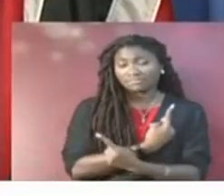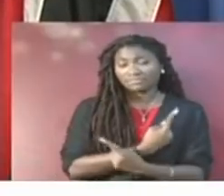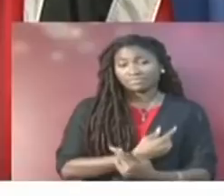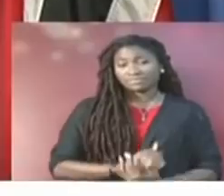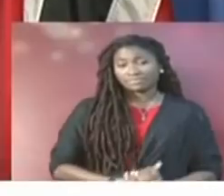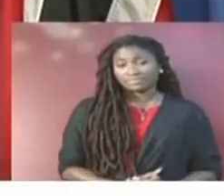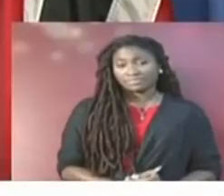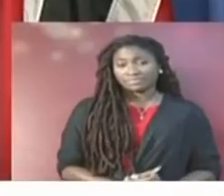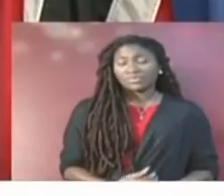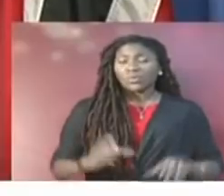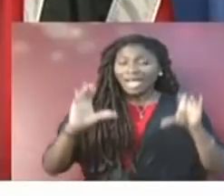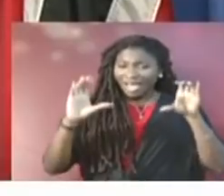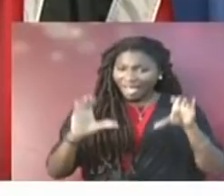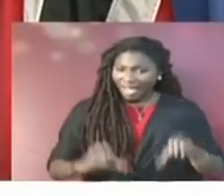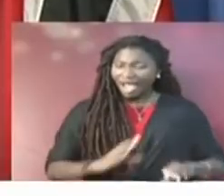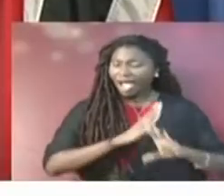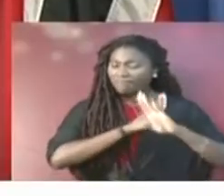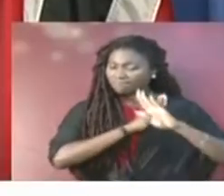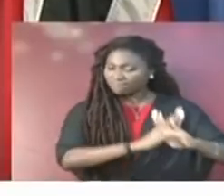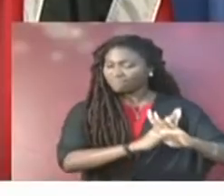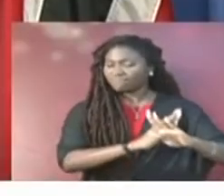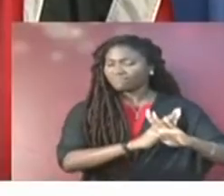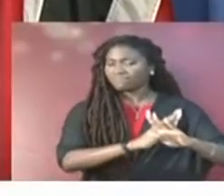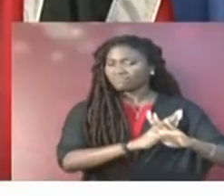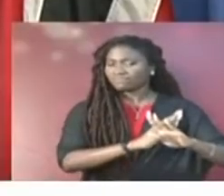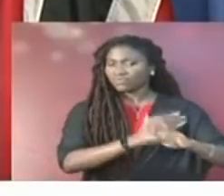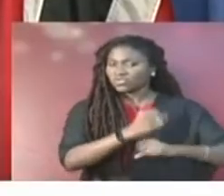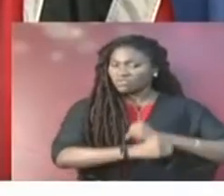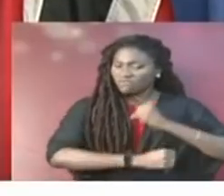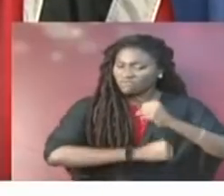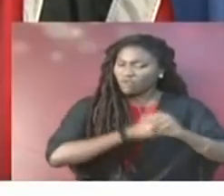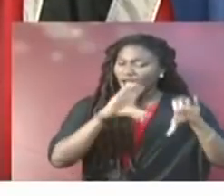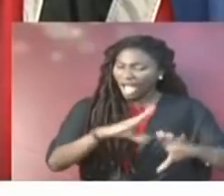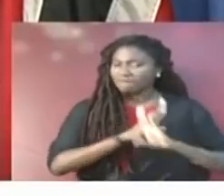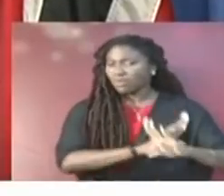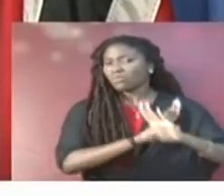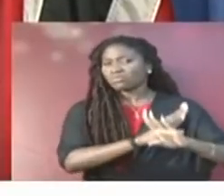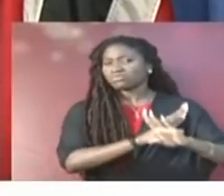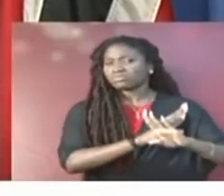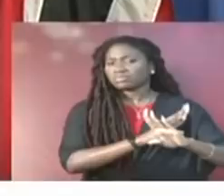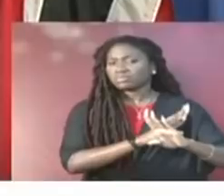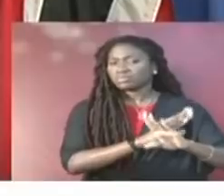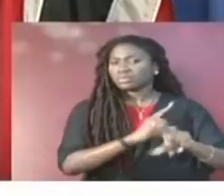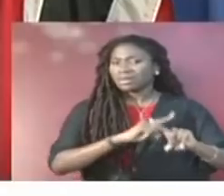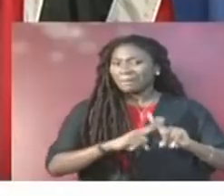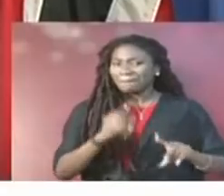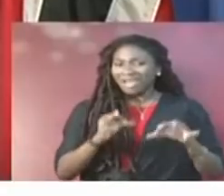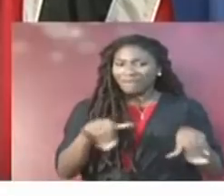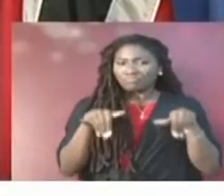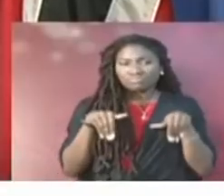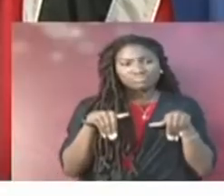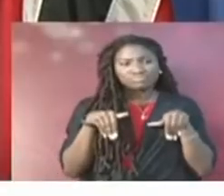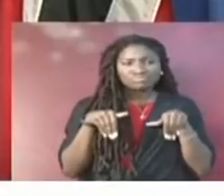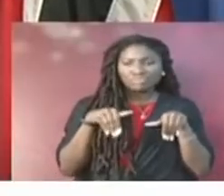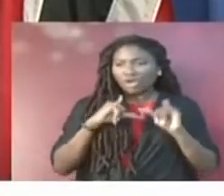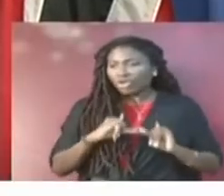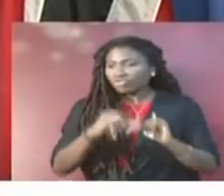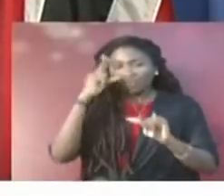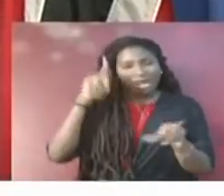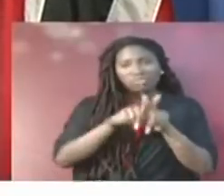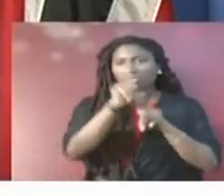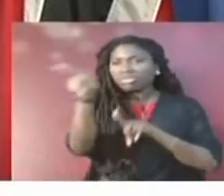We could avoid it. But it's not going to be avoided by doing nothing, or by doing some of the things that